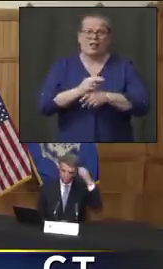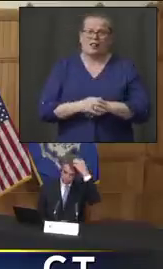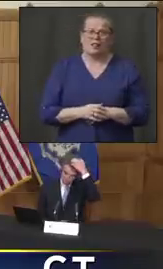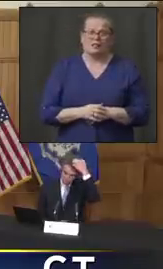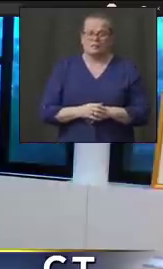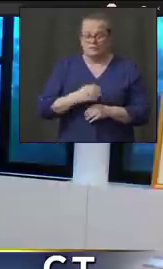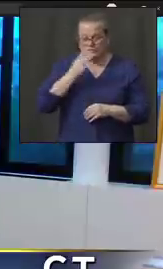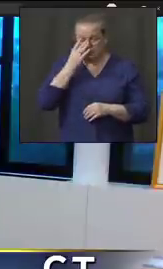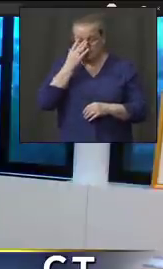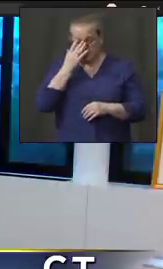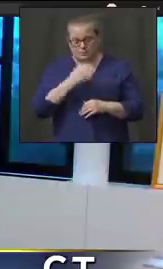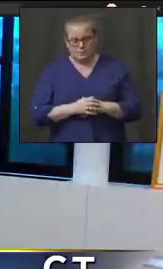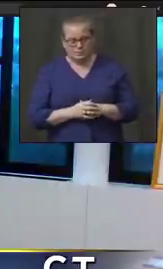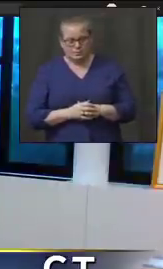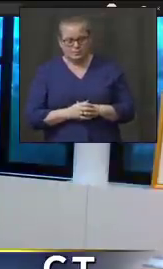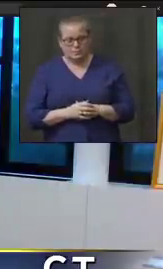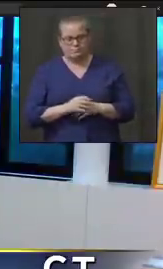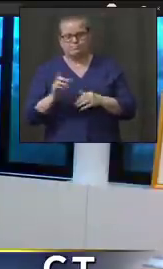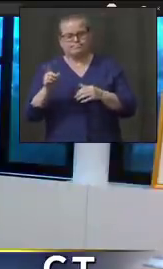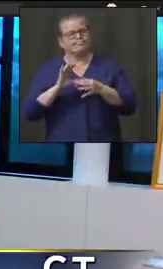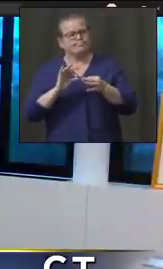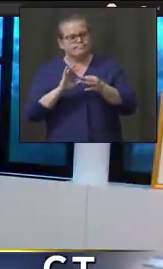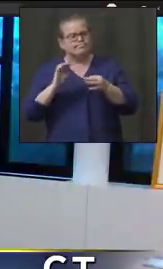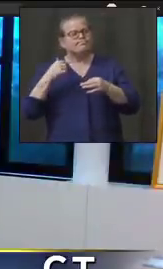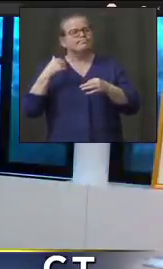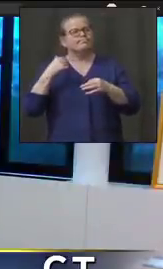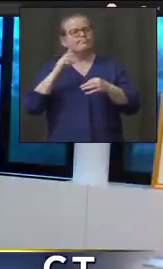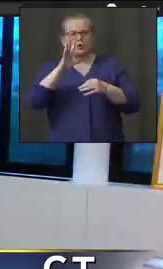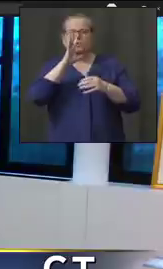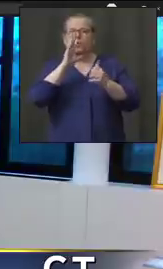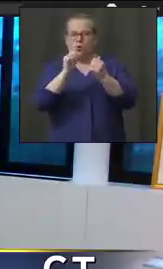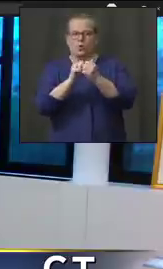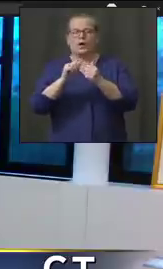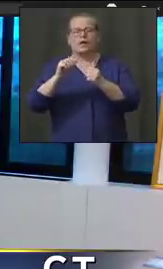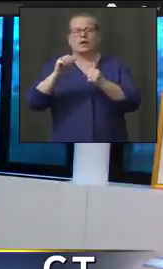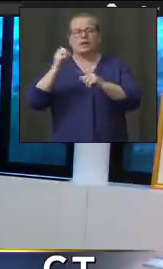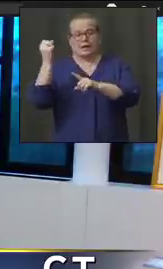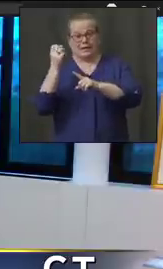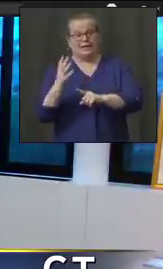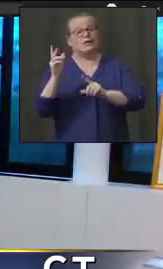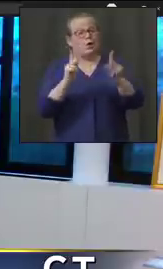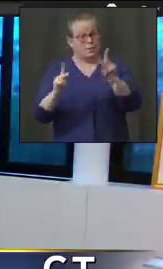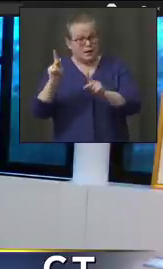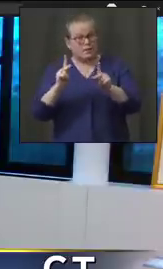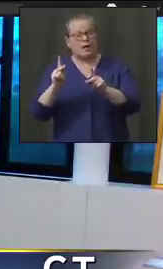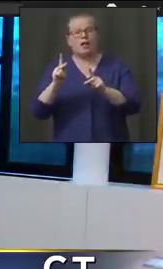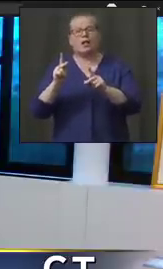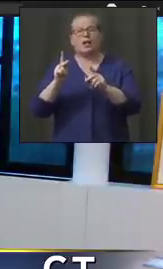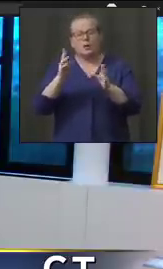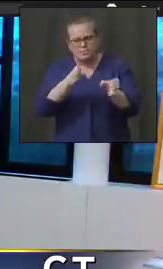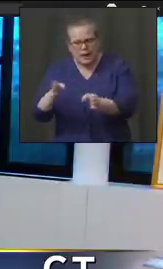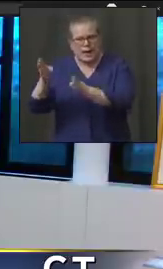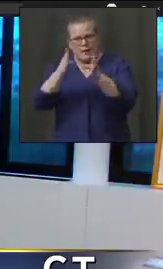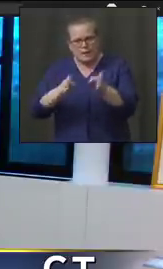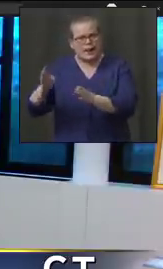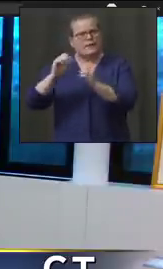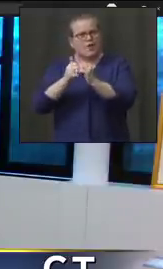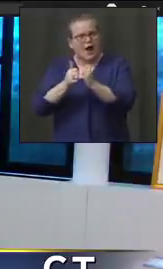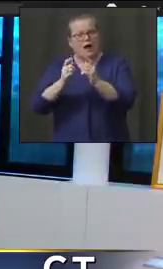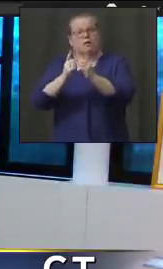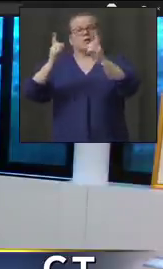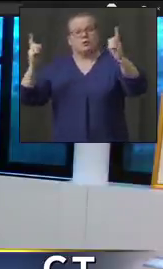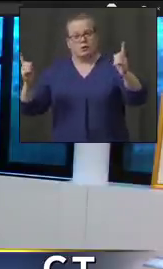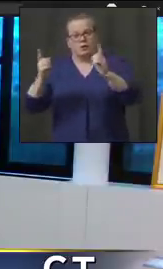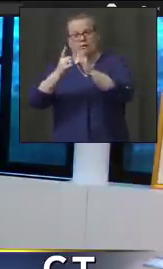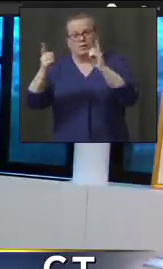and they have a sensible plan that they're developing to socially distance and not have too many people